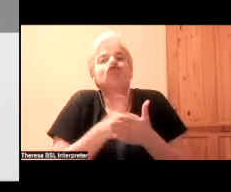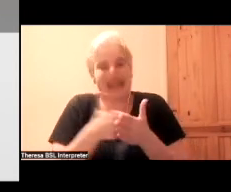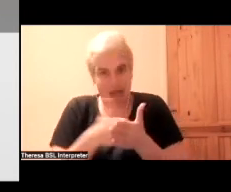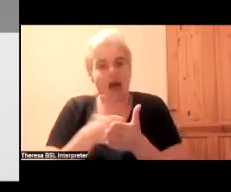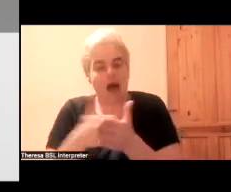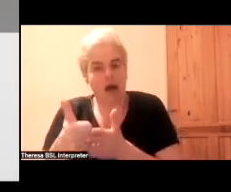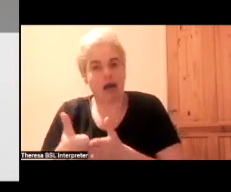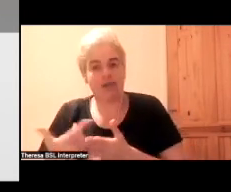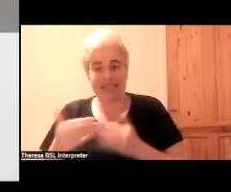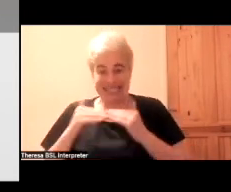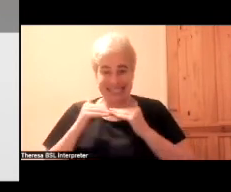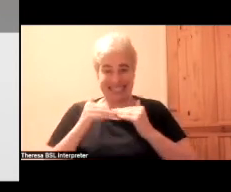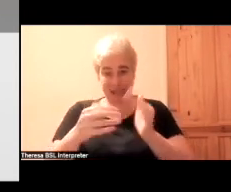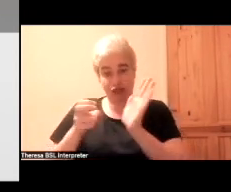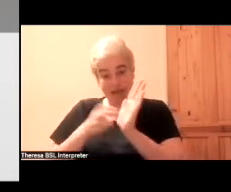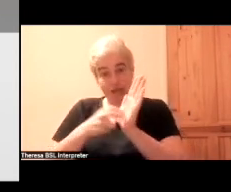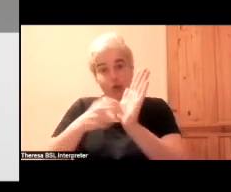issues consistently recorded,